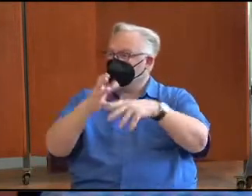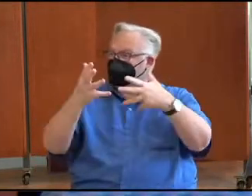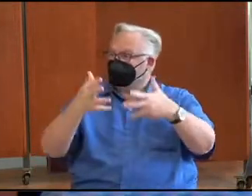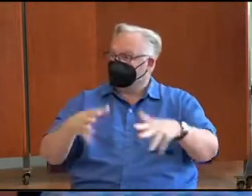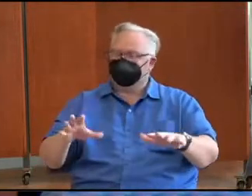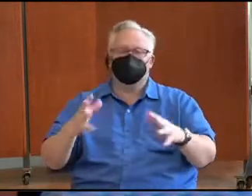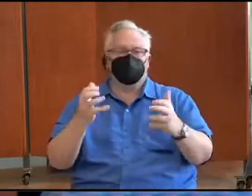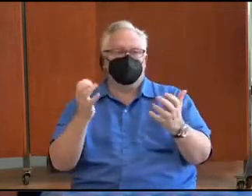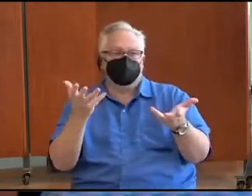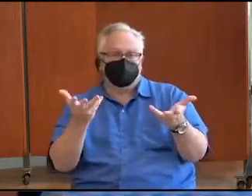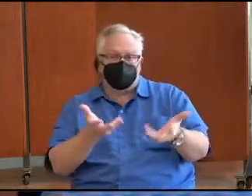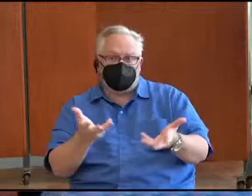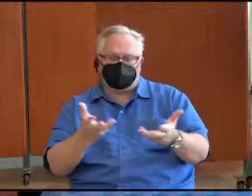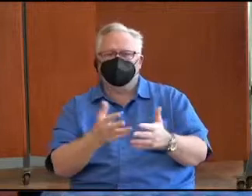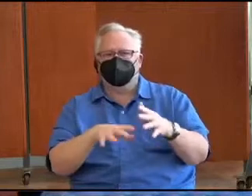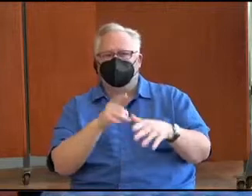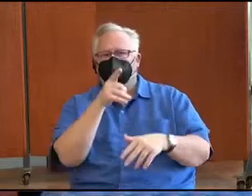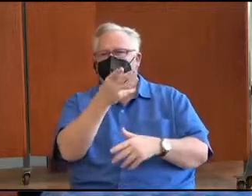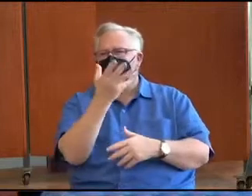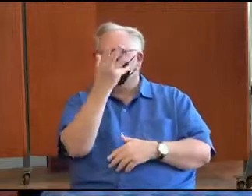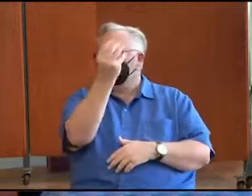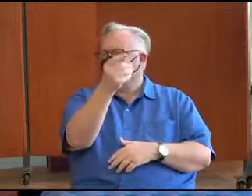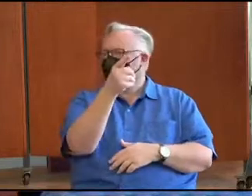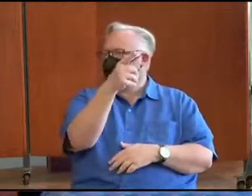outside on the patio.